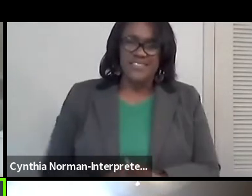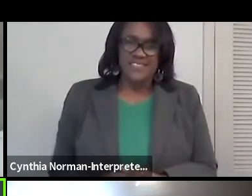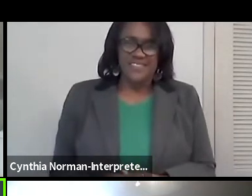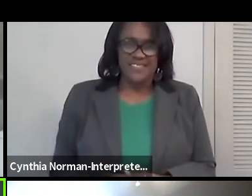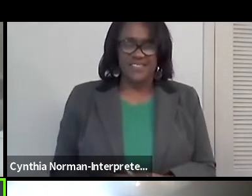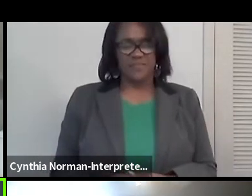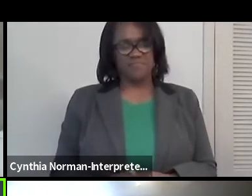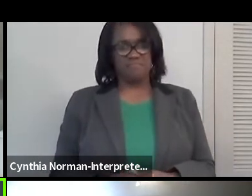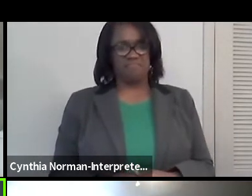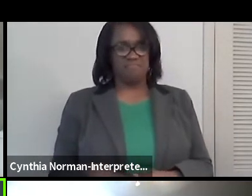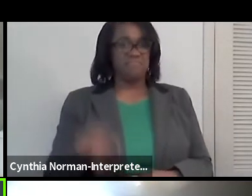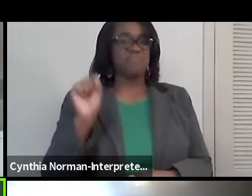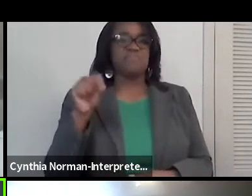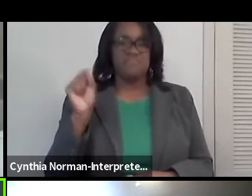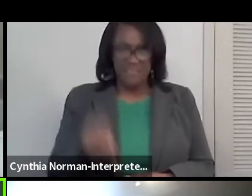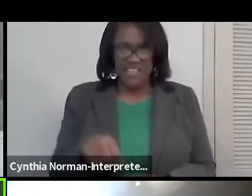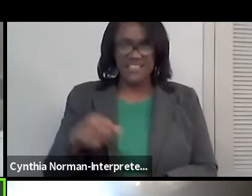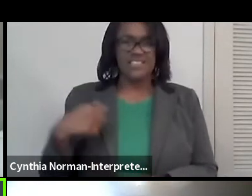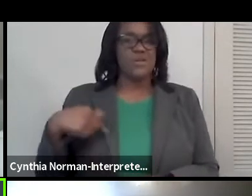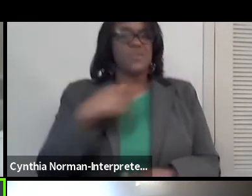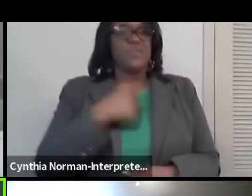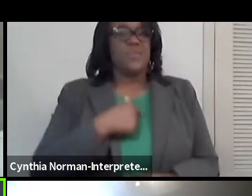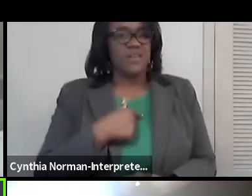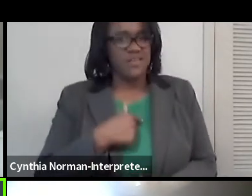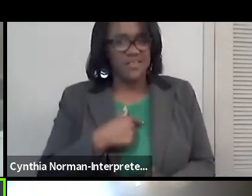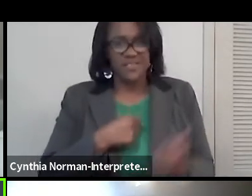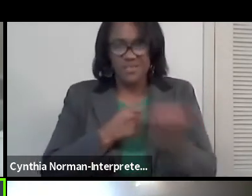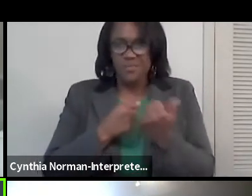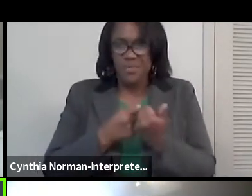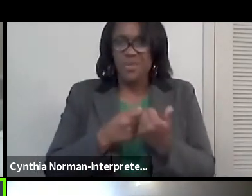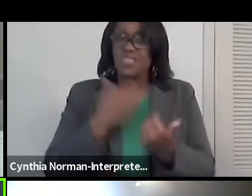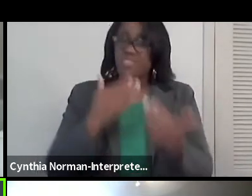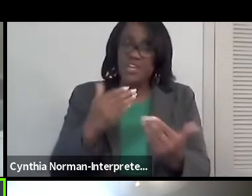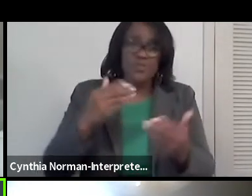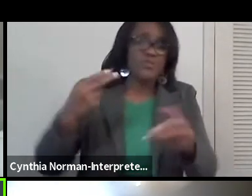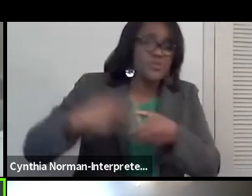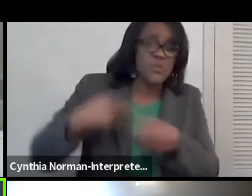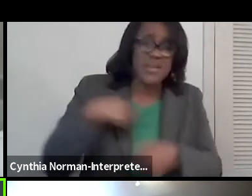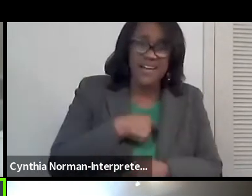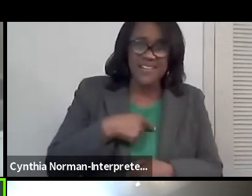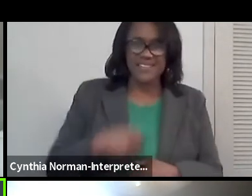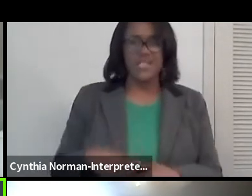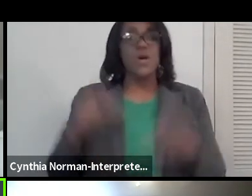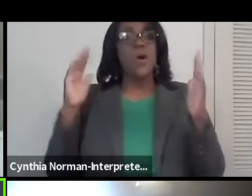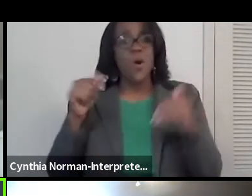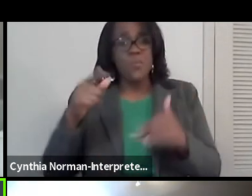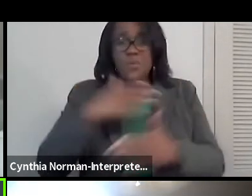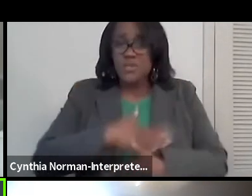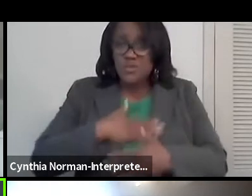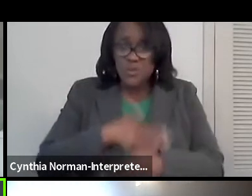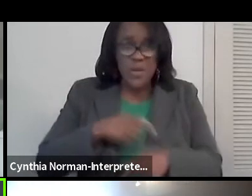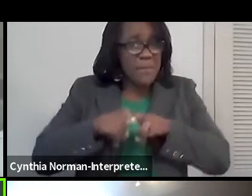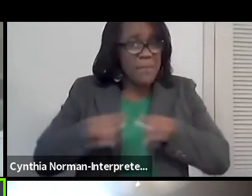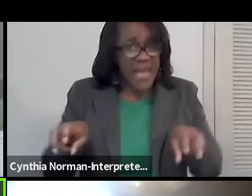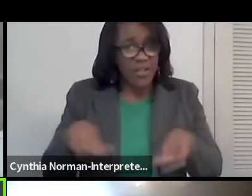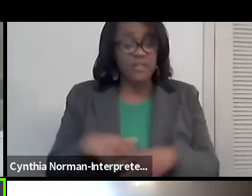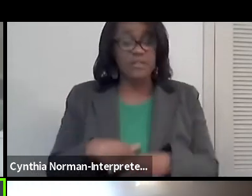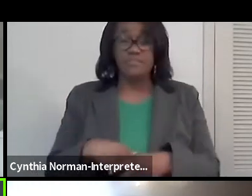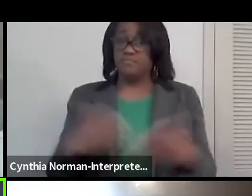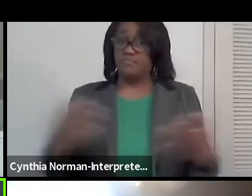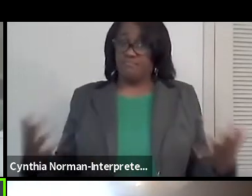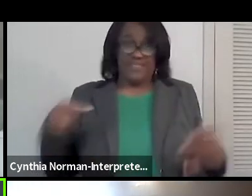Yes, I'll riff off of Sunny with saying thank you for joining us. We hope that you enjoy this panel, but this